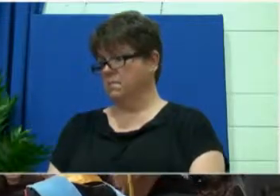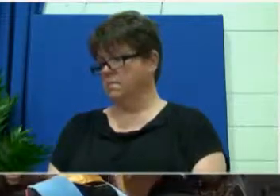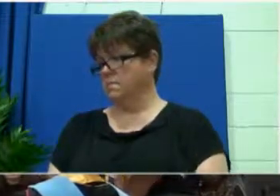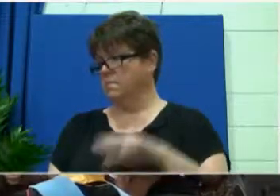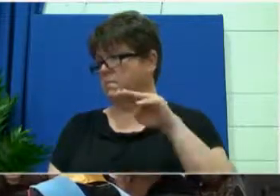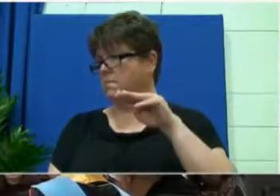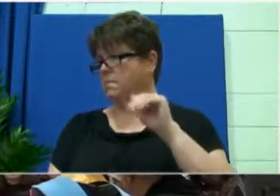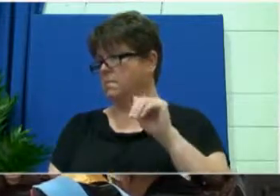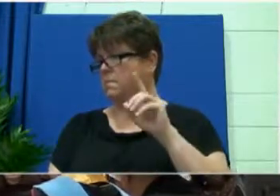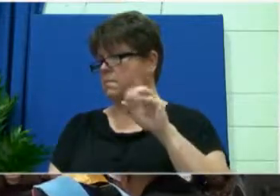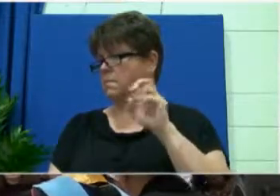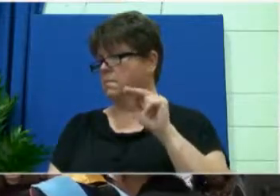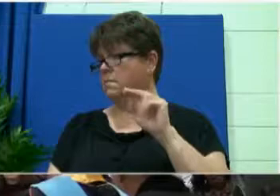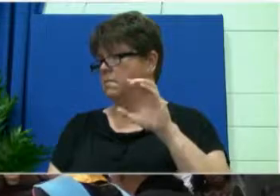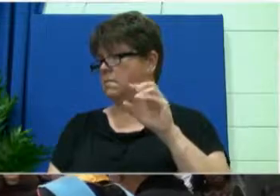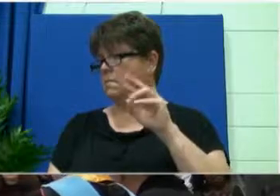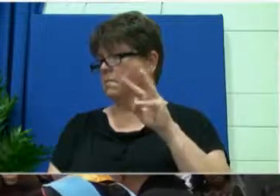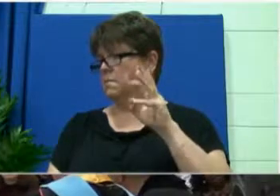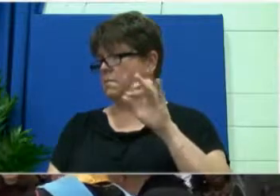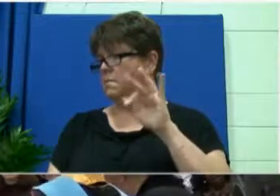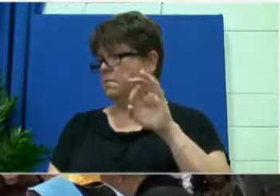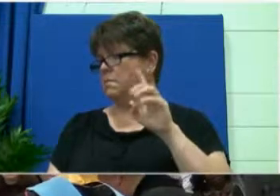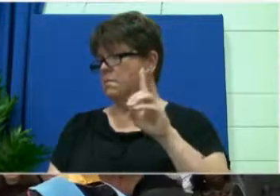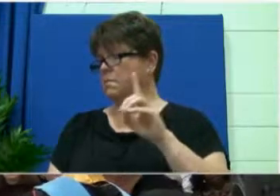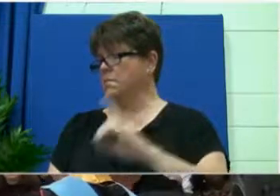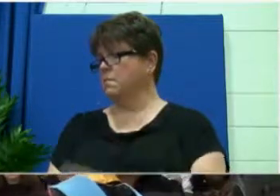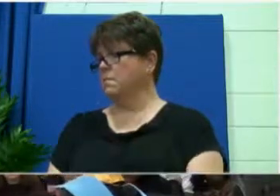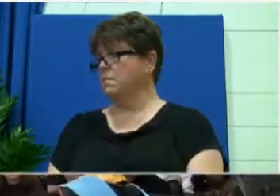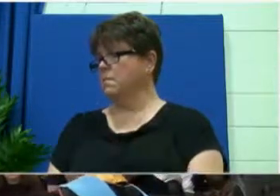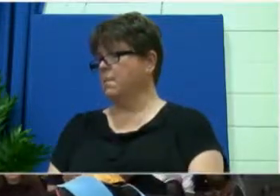Madison Danielle Crawford, Associate in Arts.